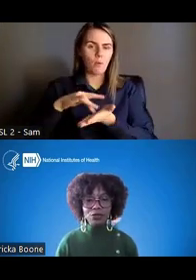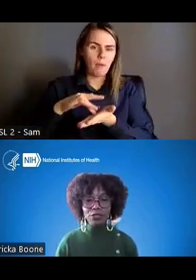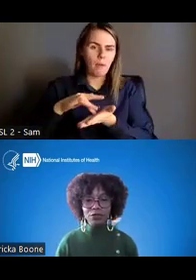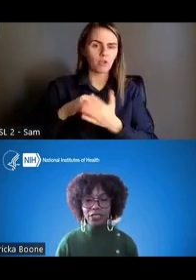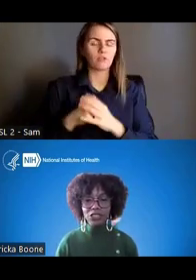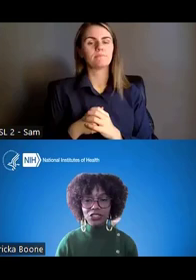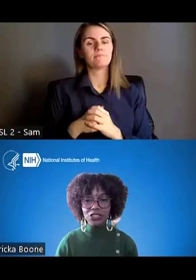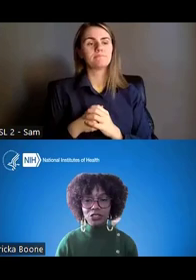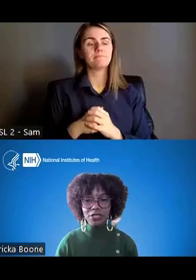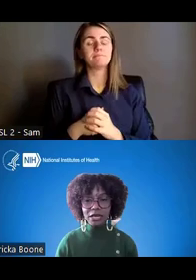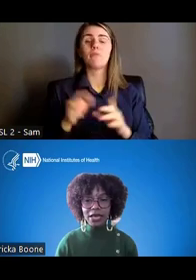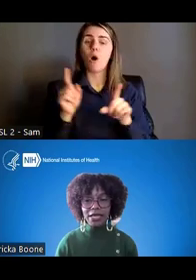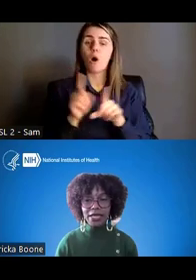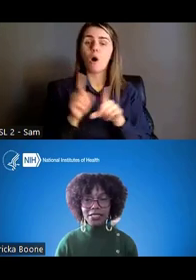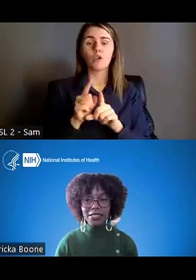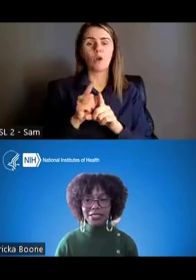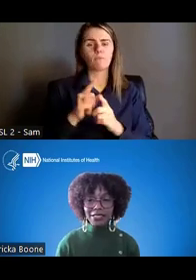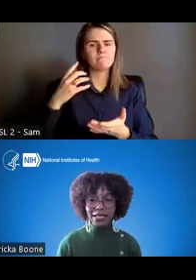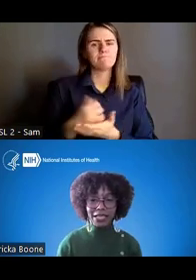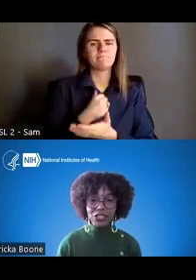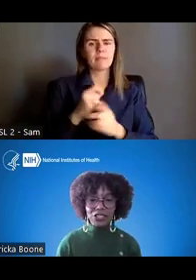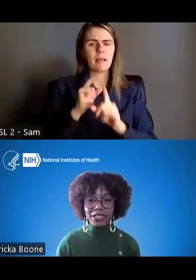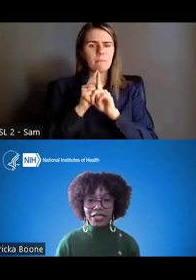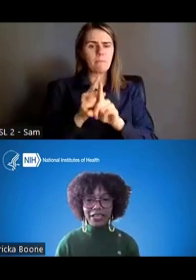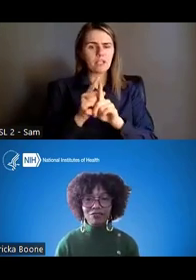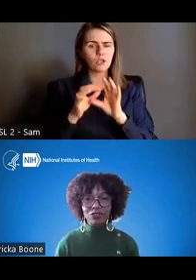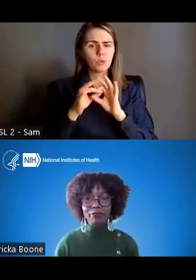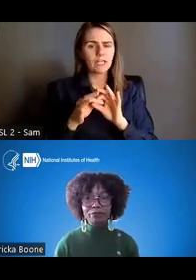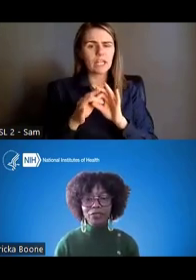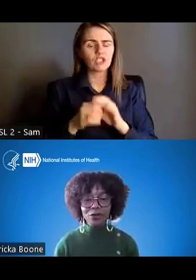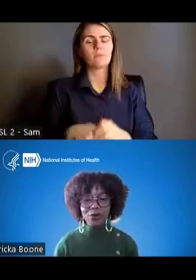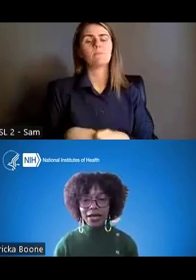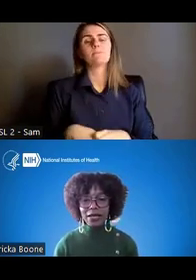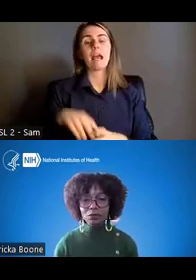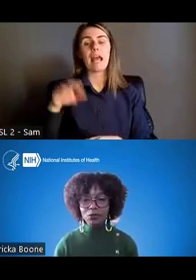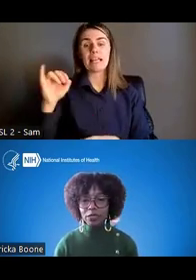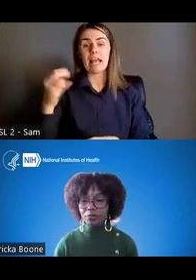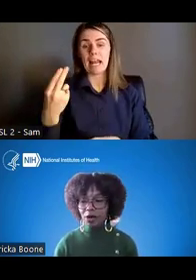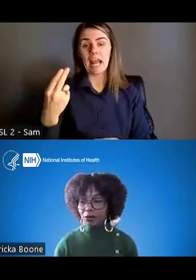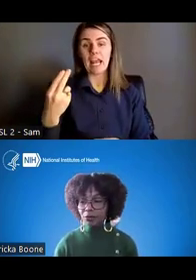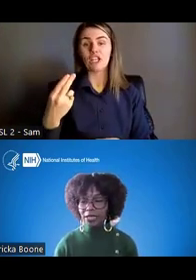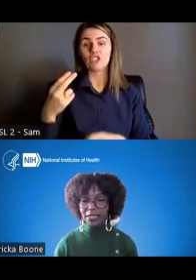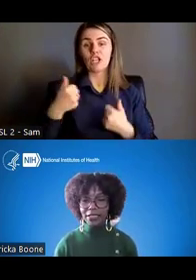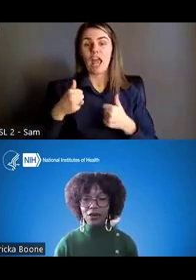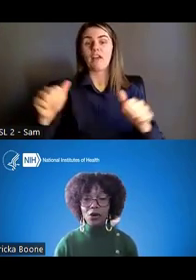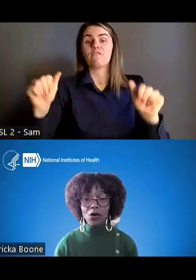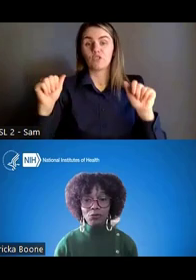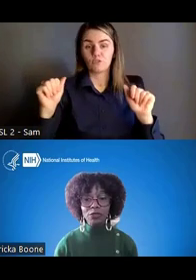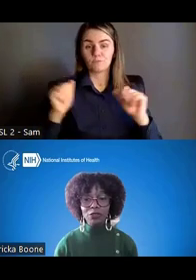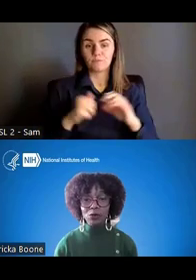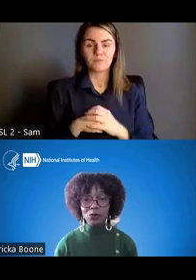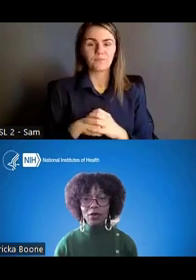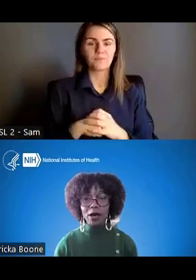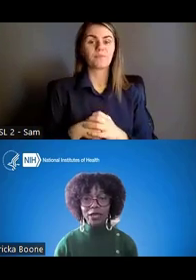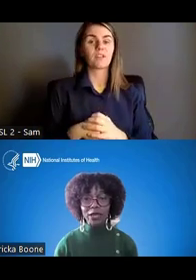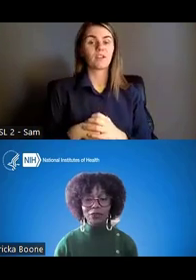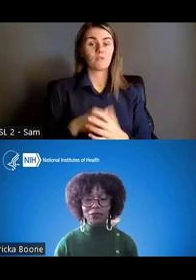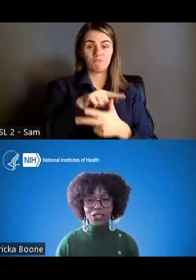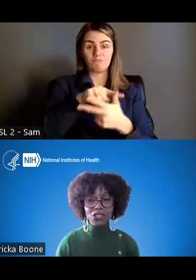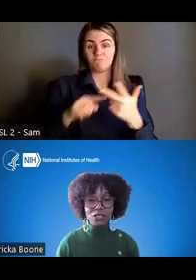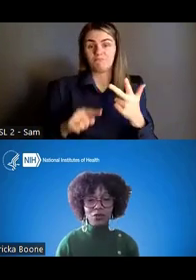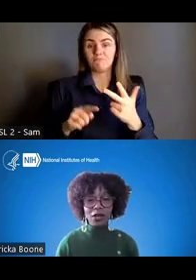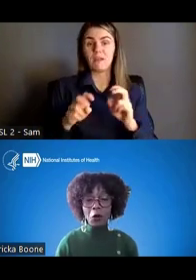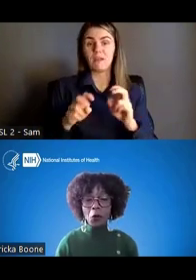optimizing mentoring relationships, and the NIH Unite effort. So I will be moderating all three of those